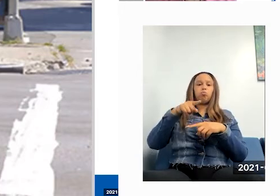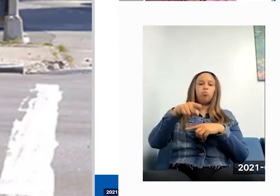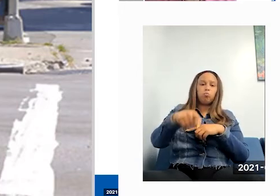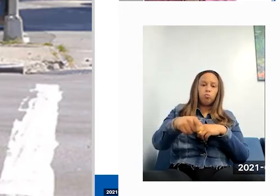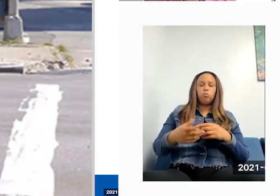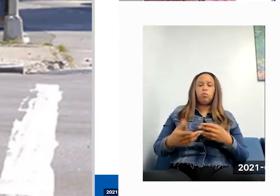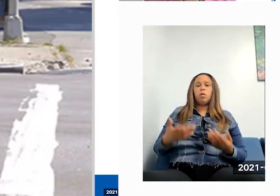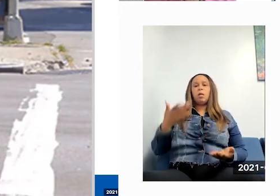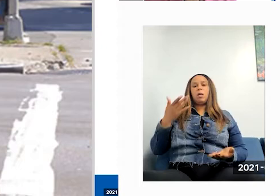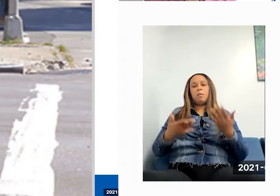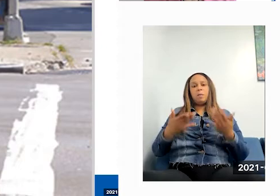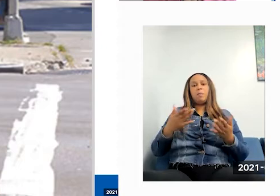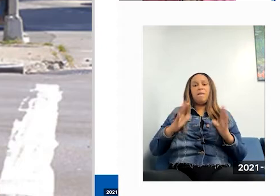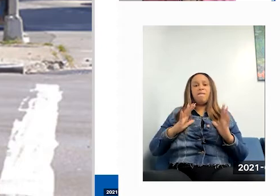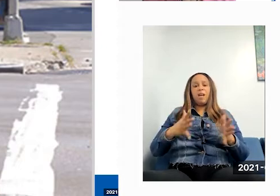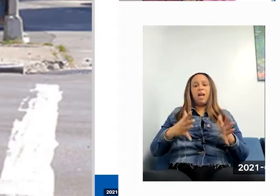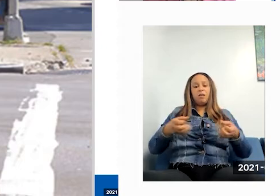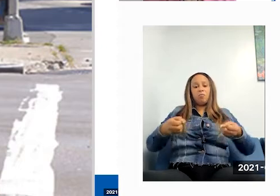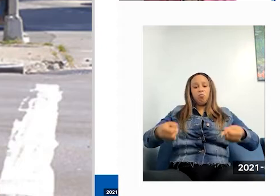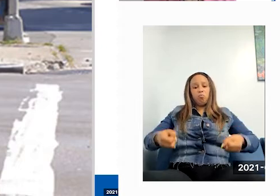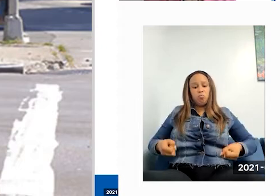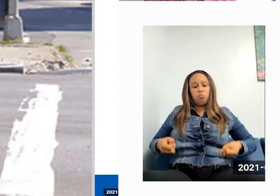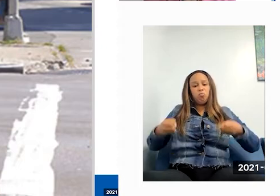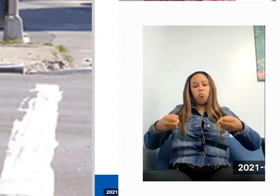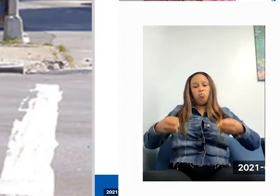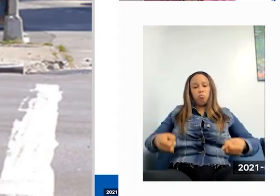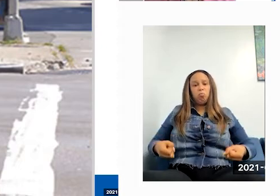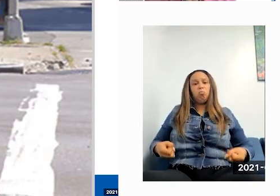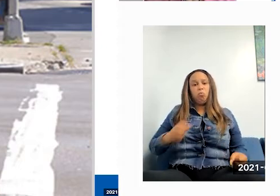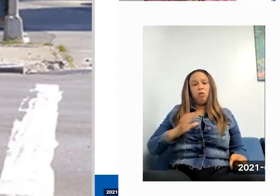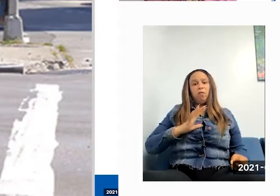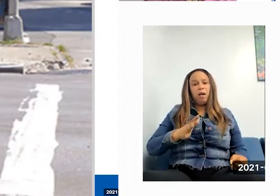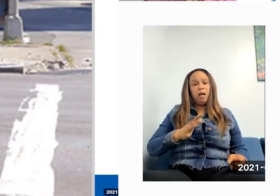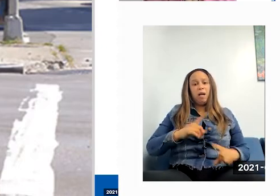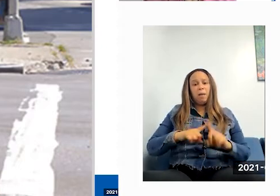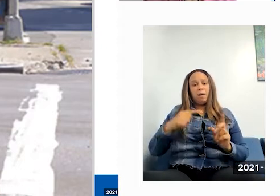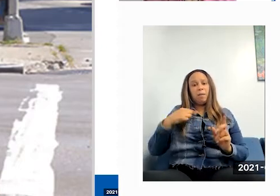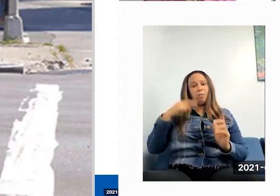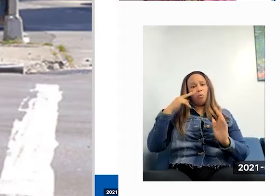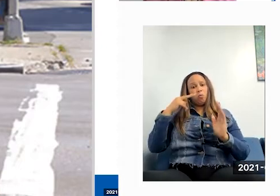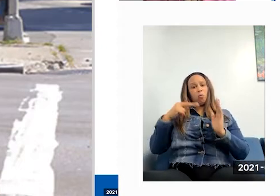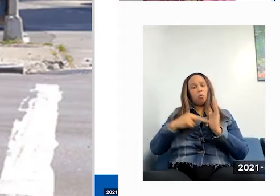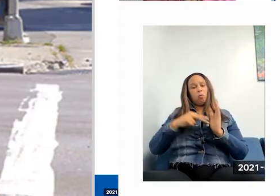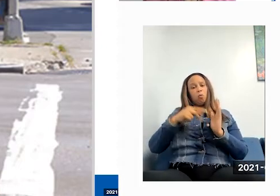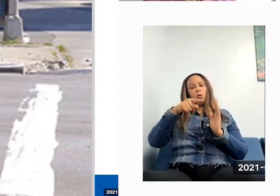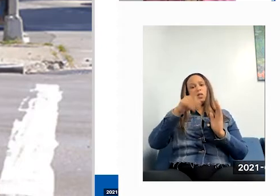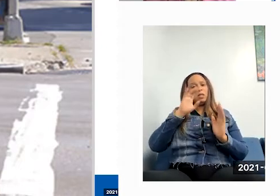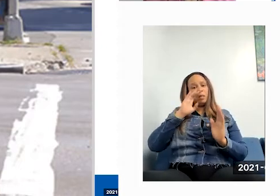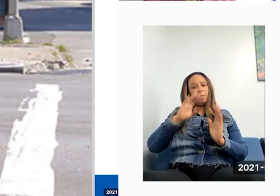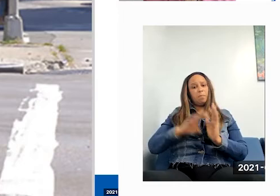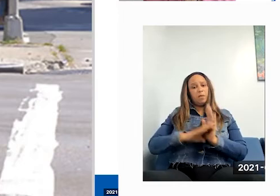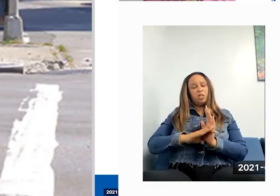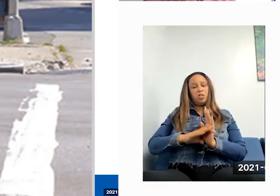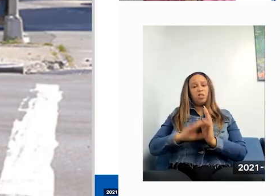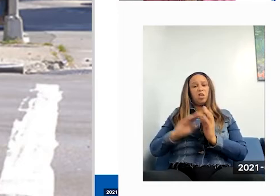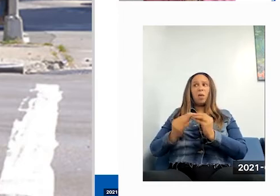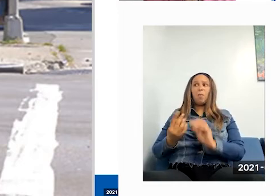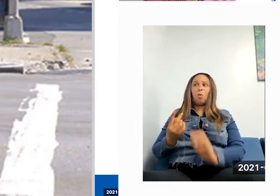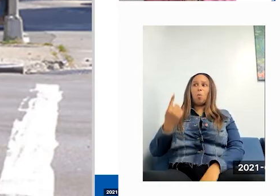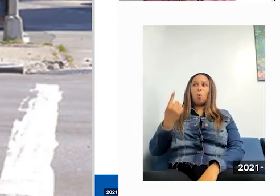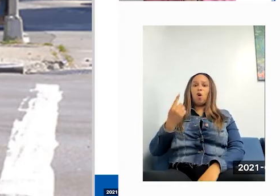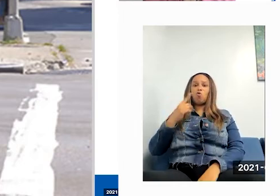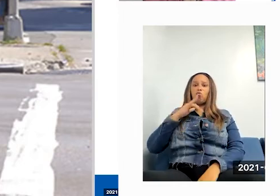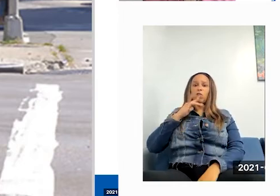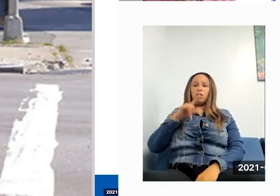absolutely fine in her own home. But as I look at this picture, number one, she's yards